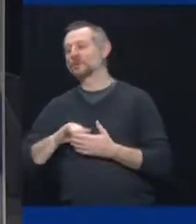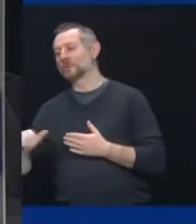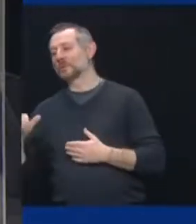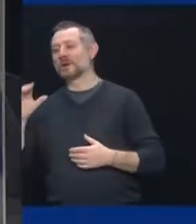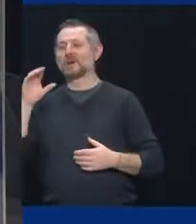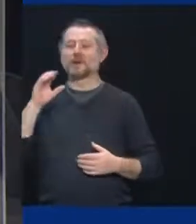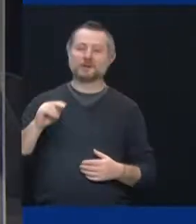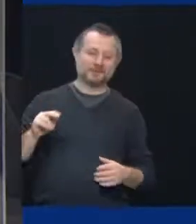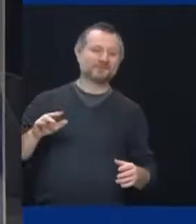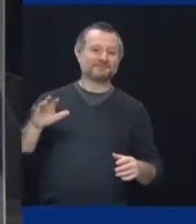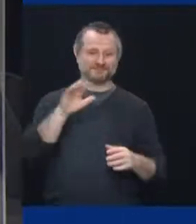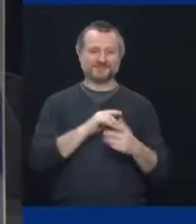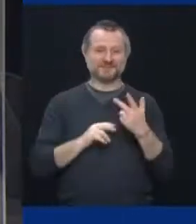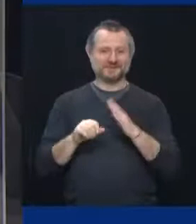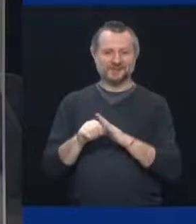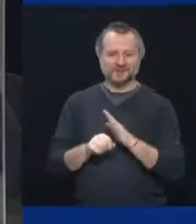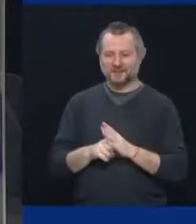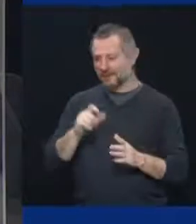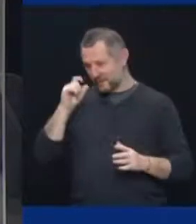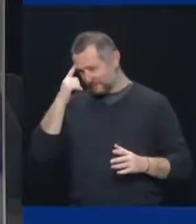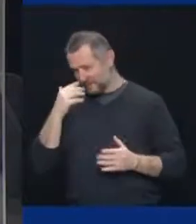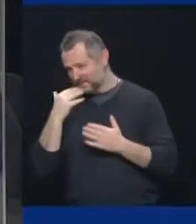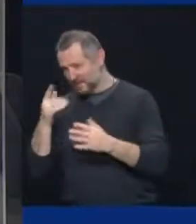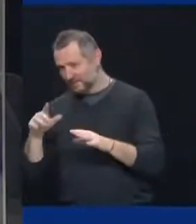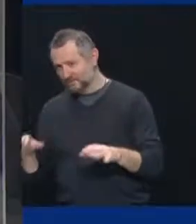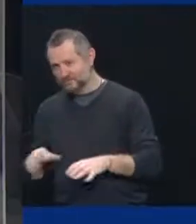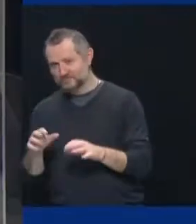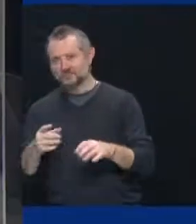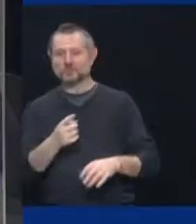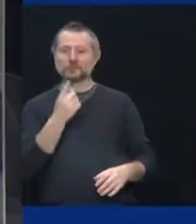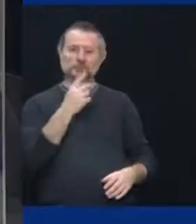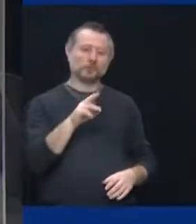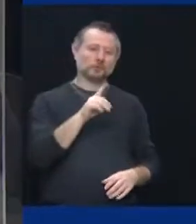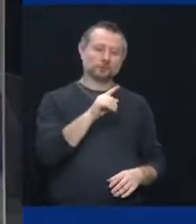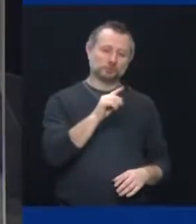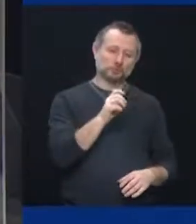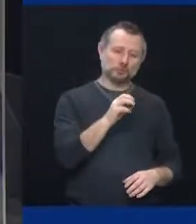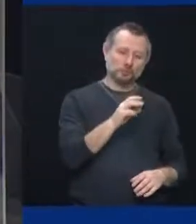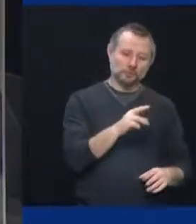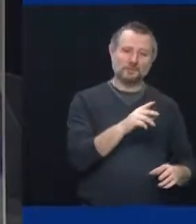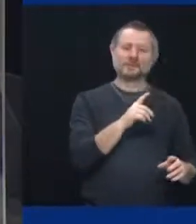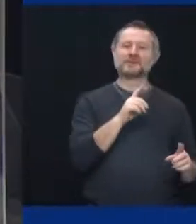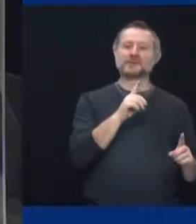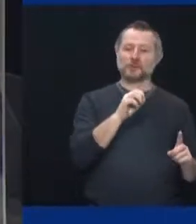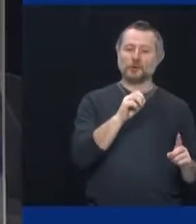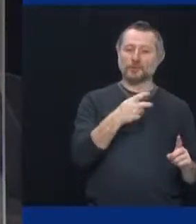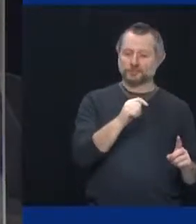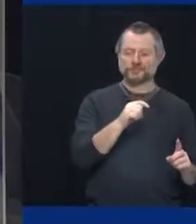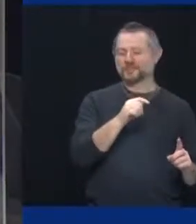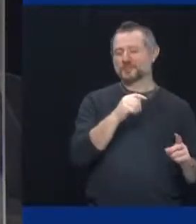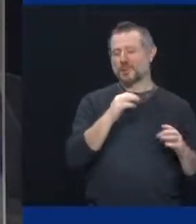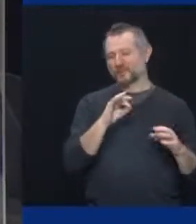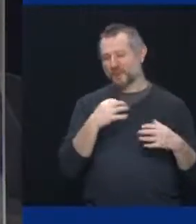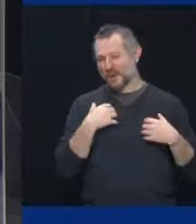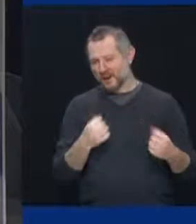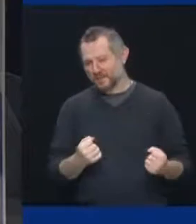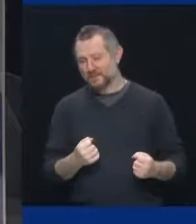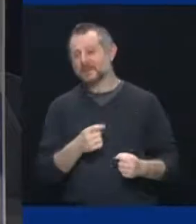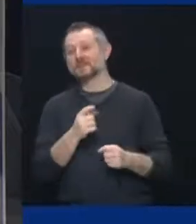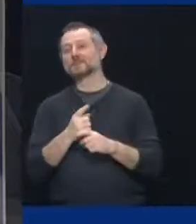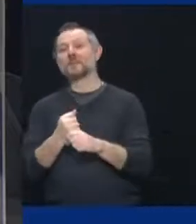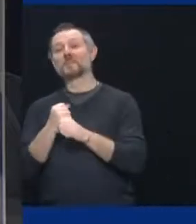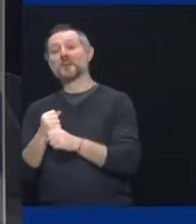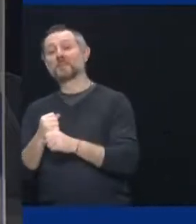your efforts, those of Dr. Zucker and the New York State Department of Health. we're looking forward to reopening the ballpark in accordance with all